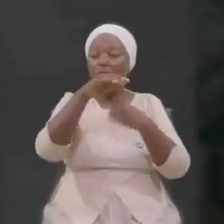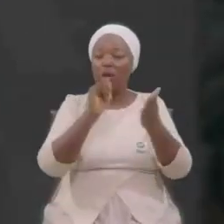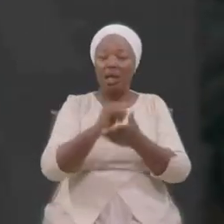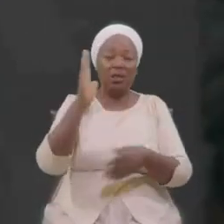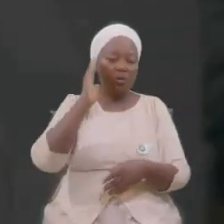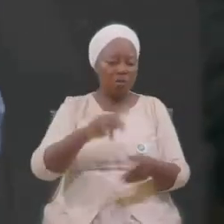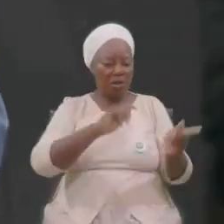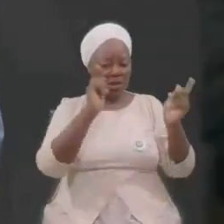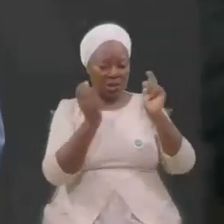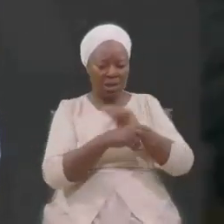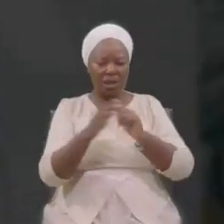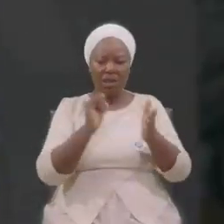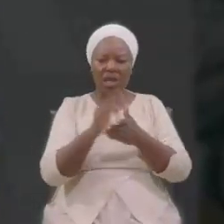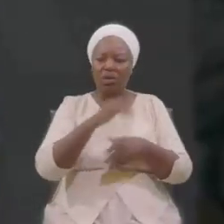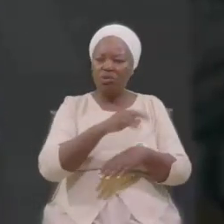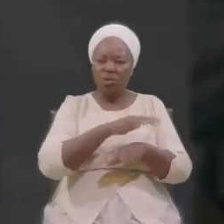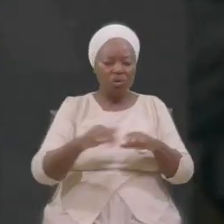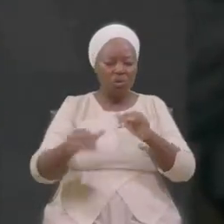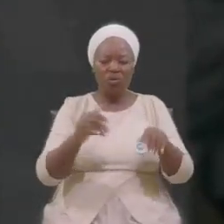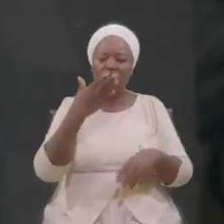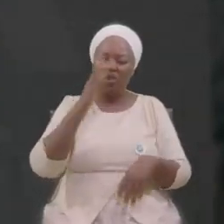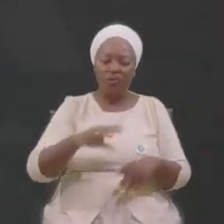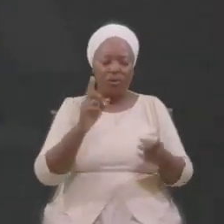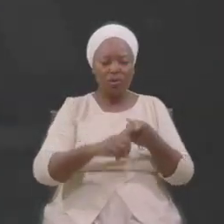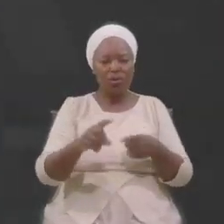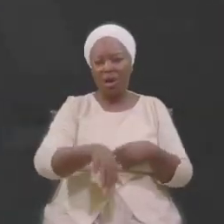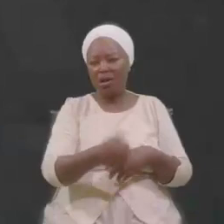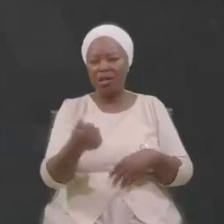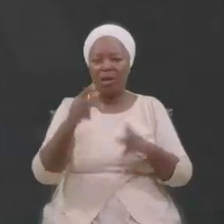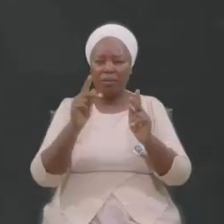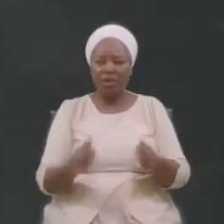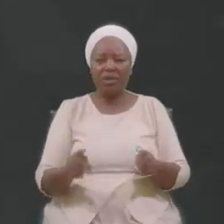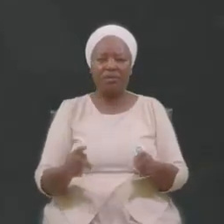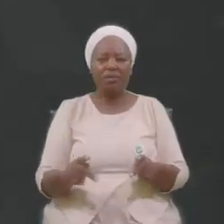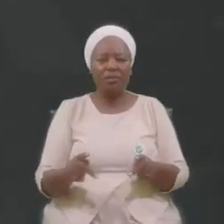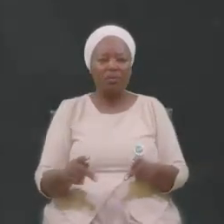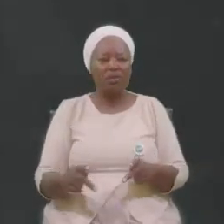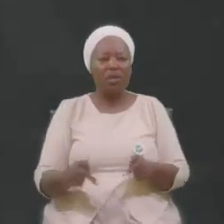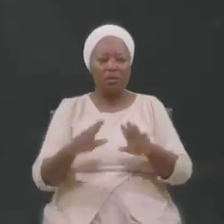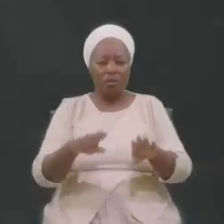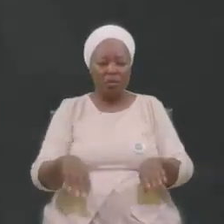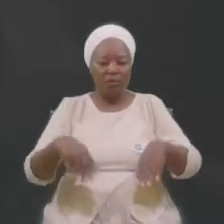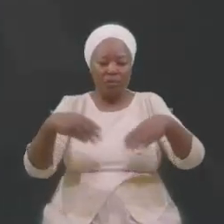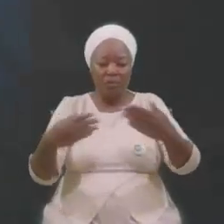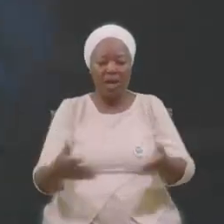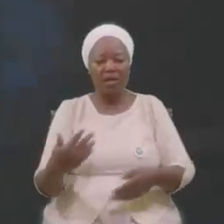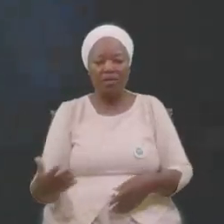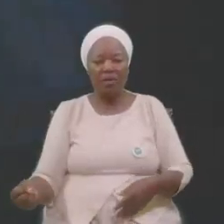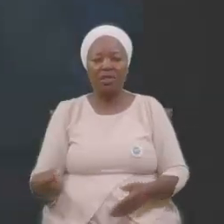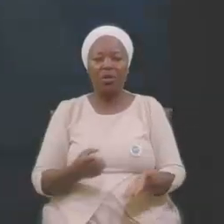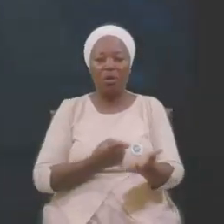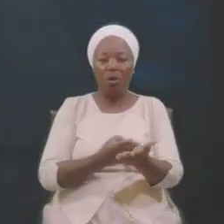she recompense to no man evil for evil. Provide things honest in